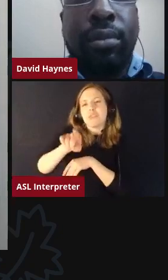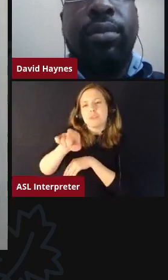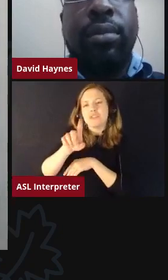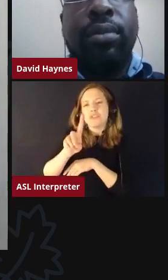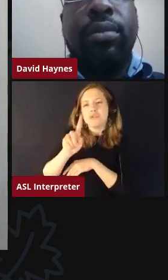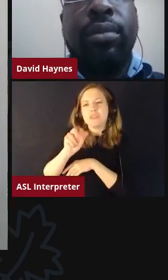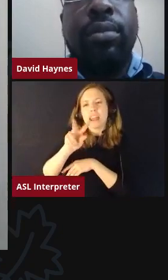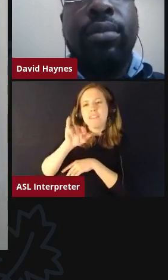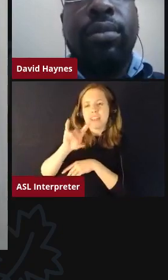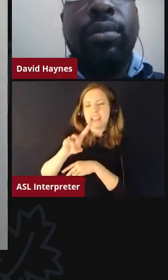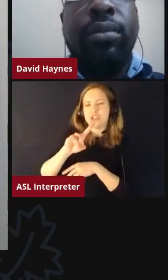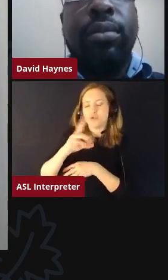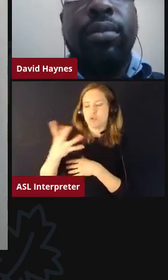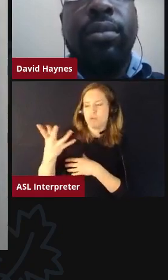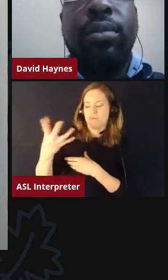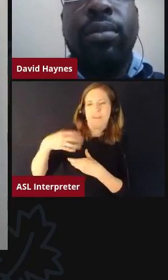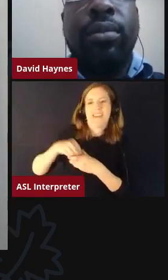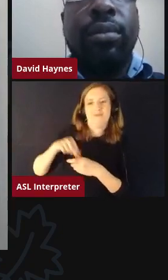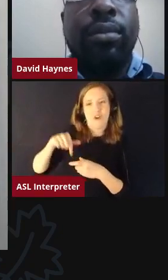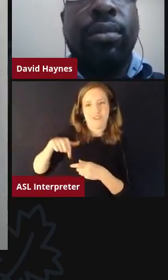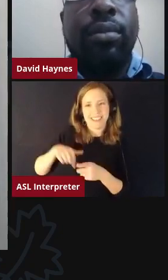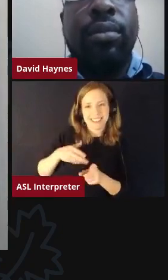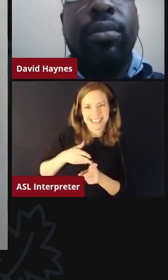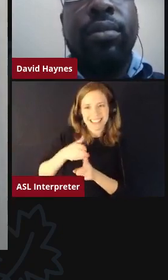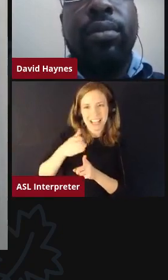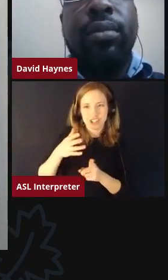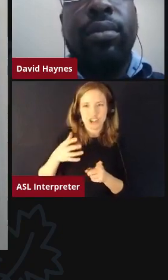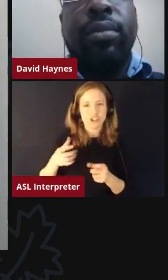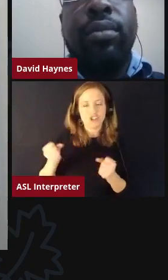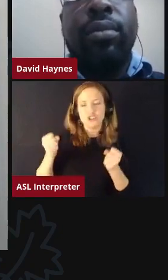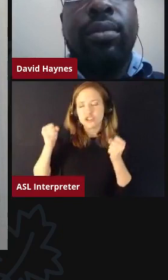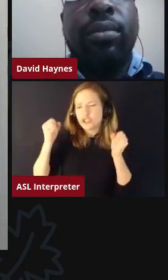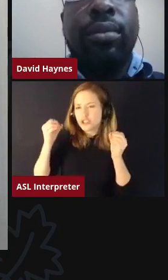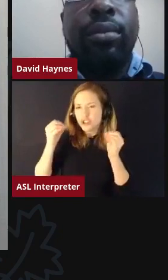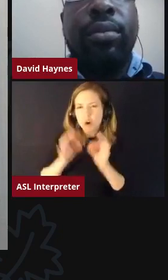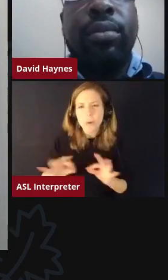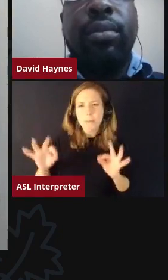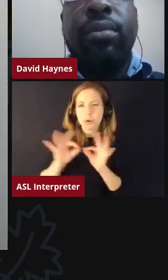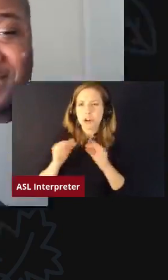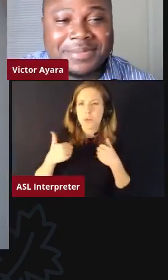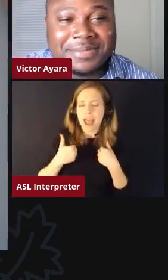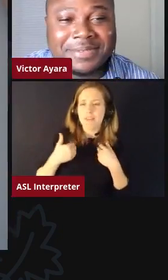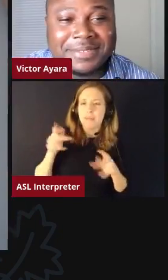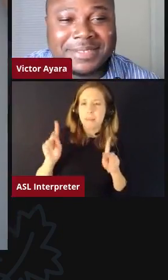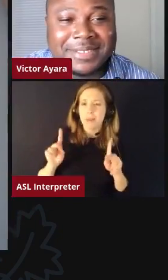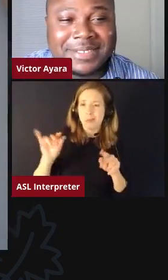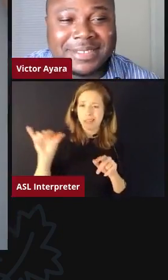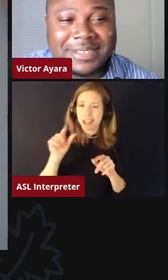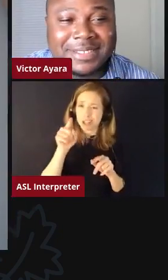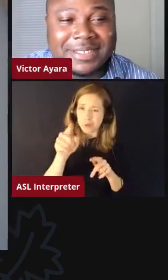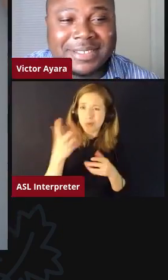sets in health disparity studies and advocacy in public health.